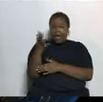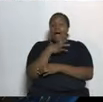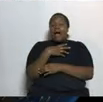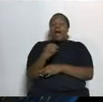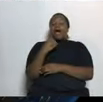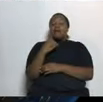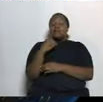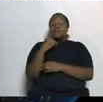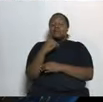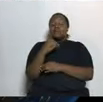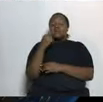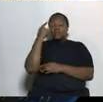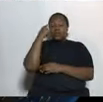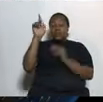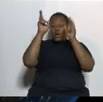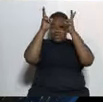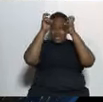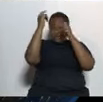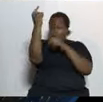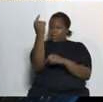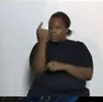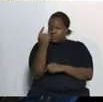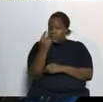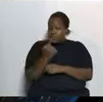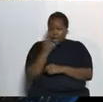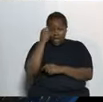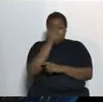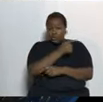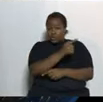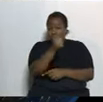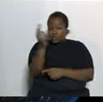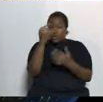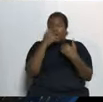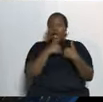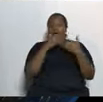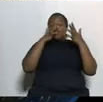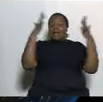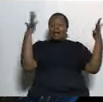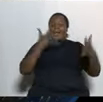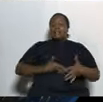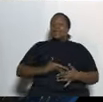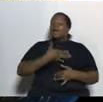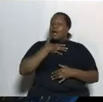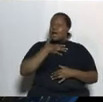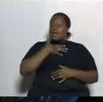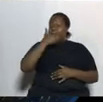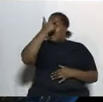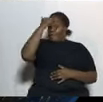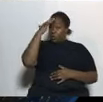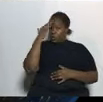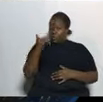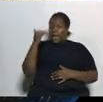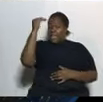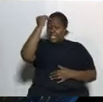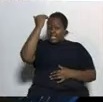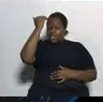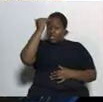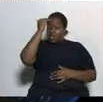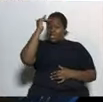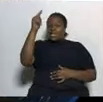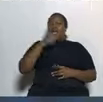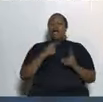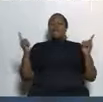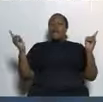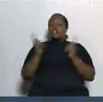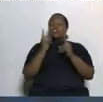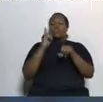sea, for the devil has come down to you having great wrath, because he knows that he has what? A short